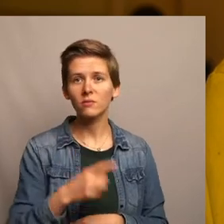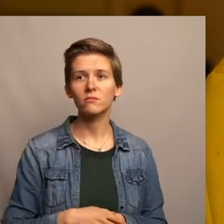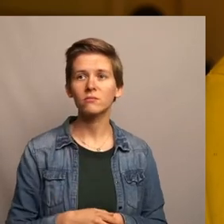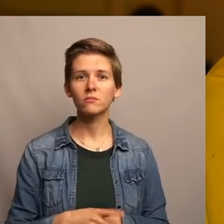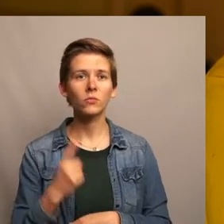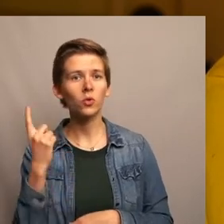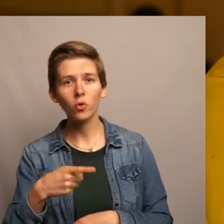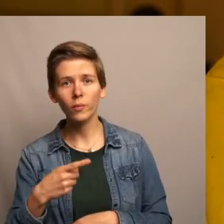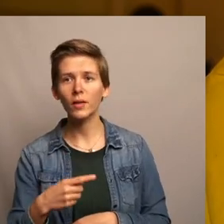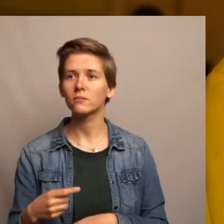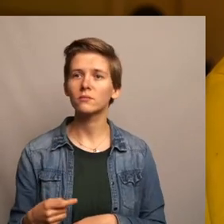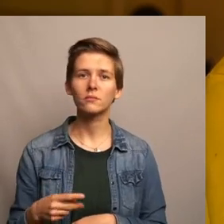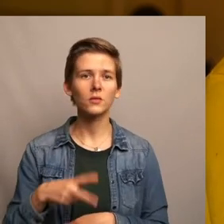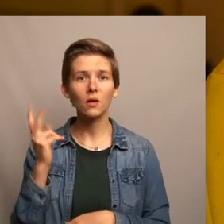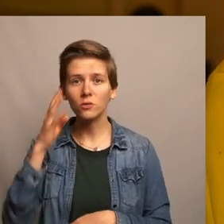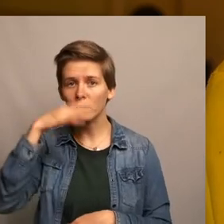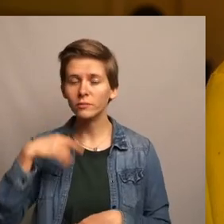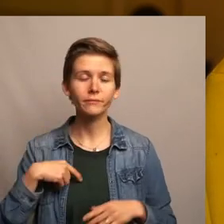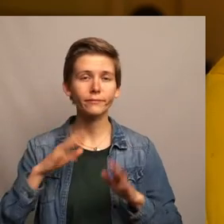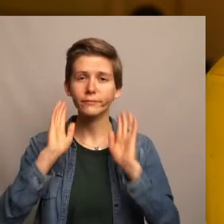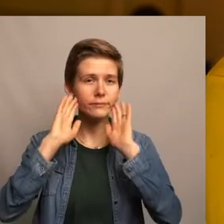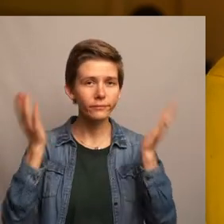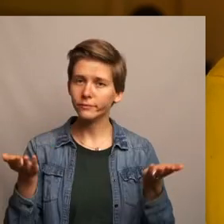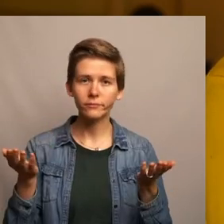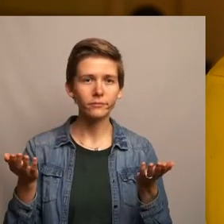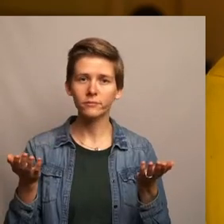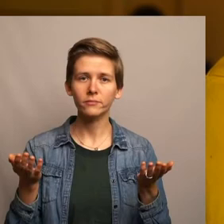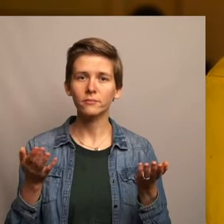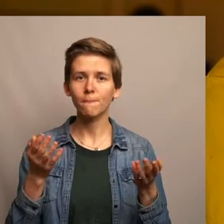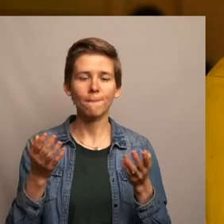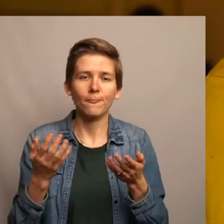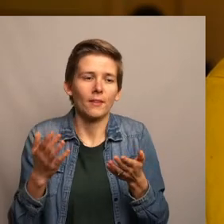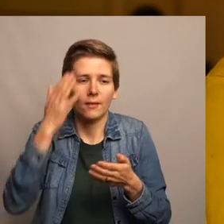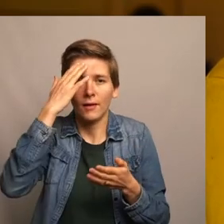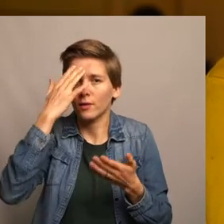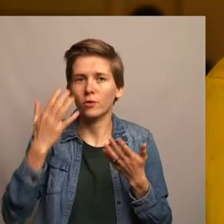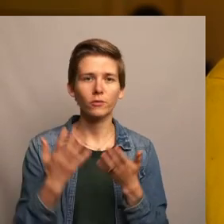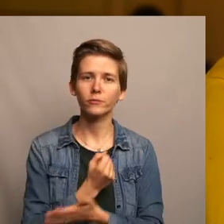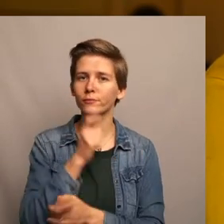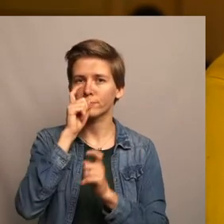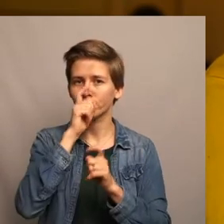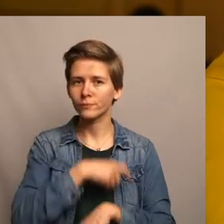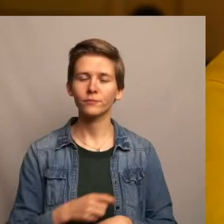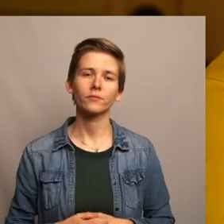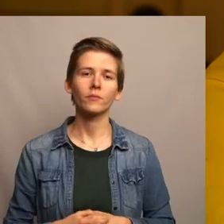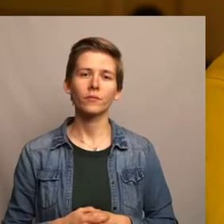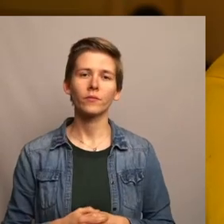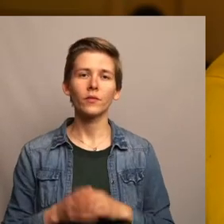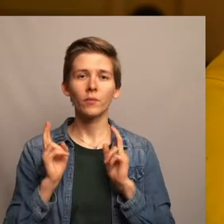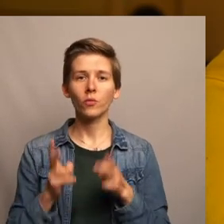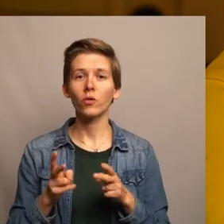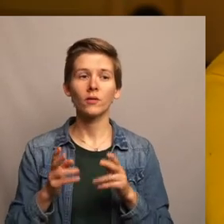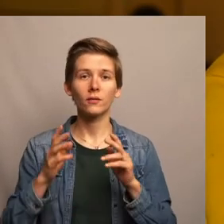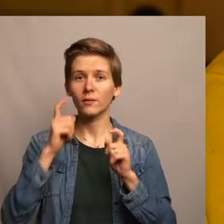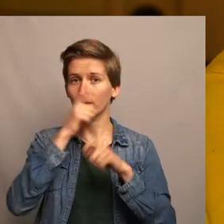they don't put this, and we cannot found it. And then we don't also found how many they get the